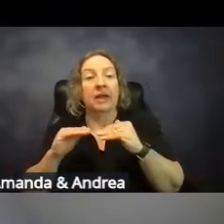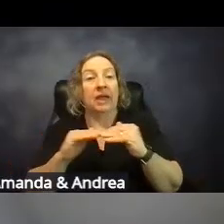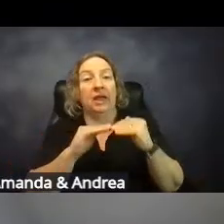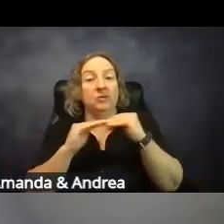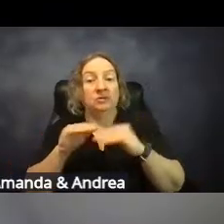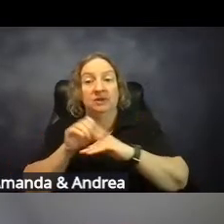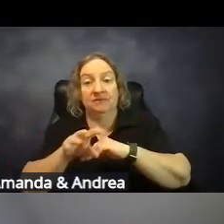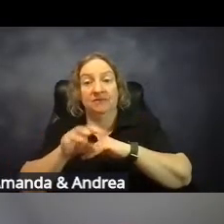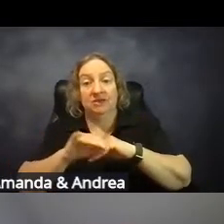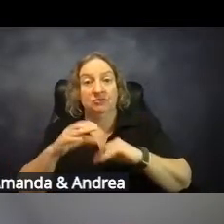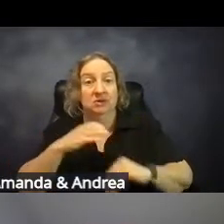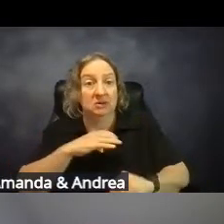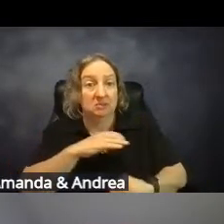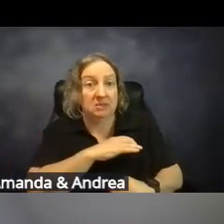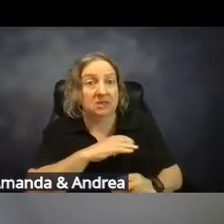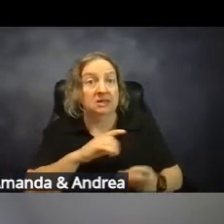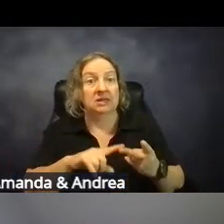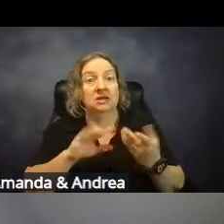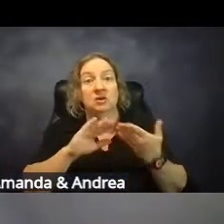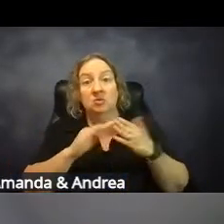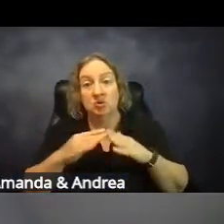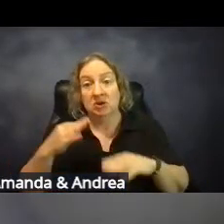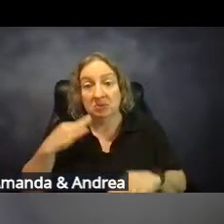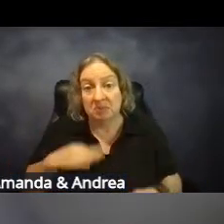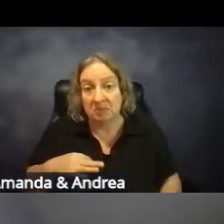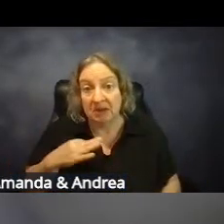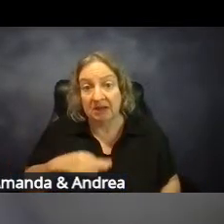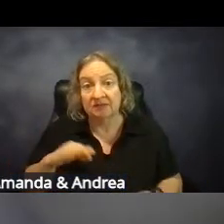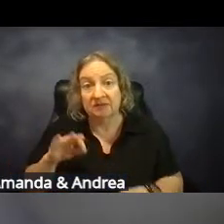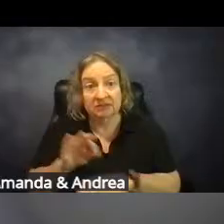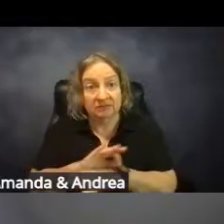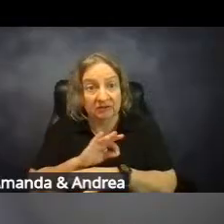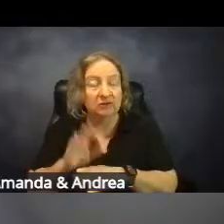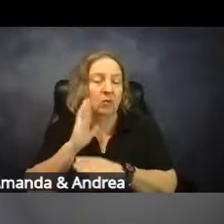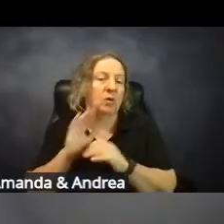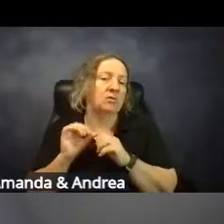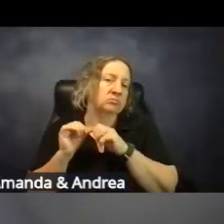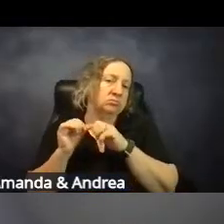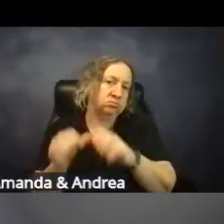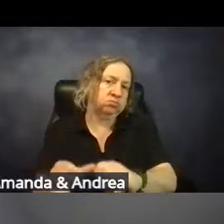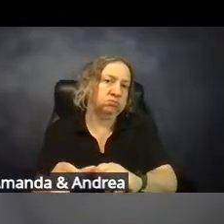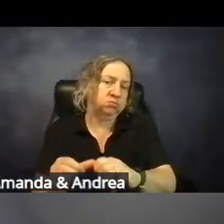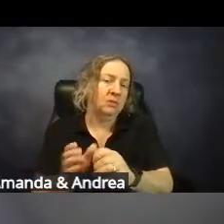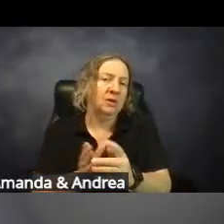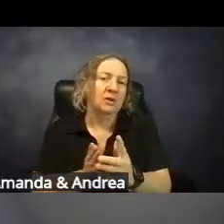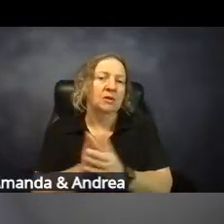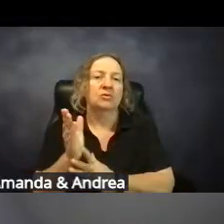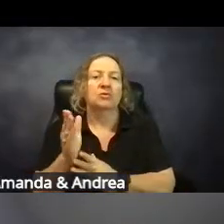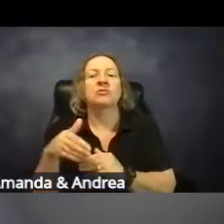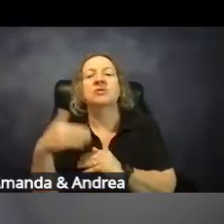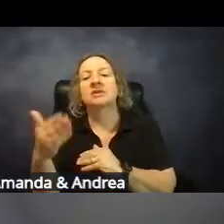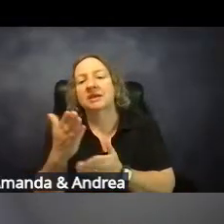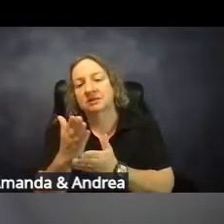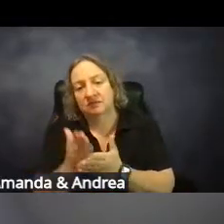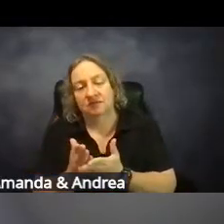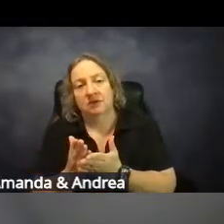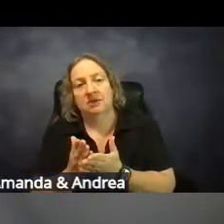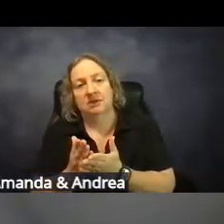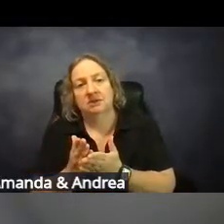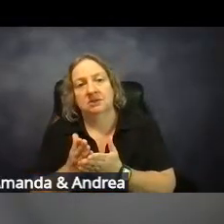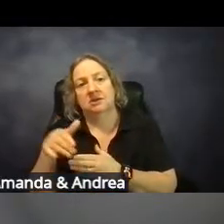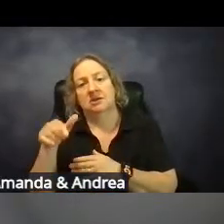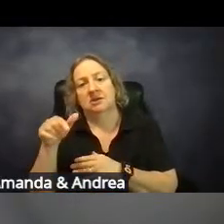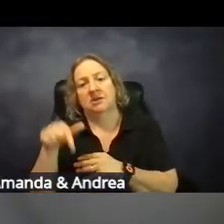Advisory Committee and Community Benefits function will continue through the next phase of this